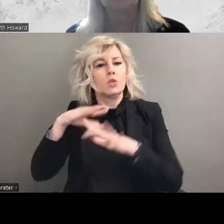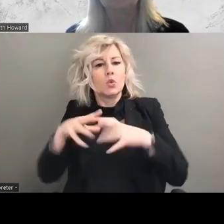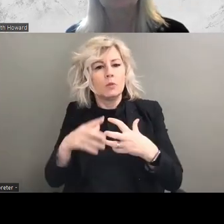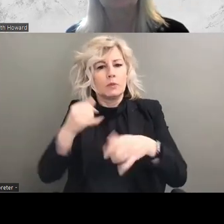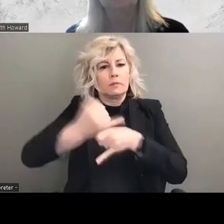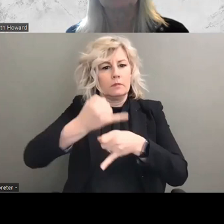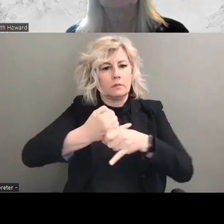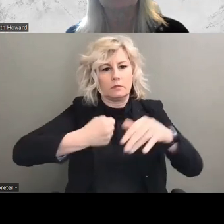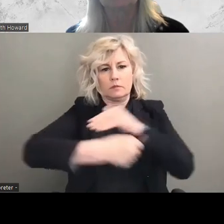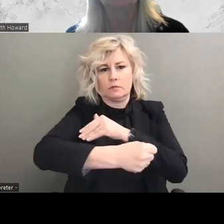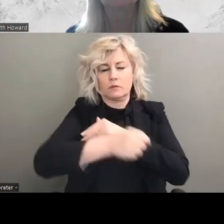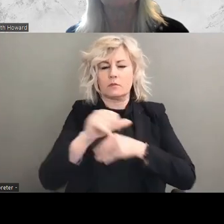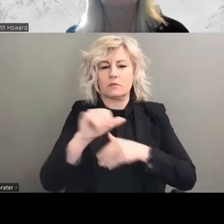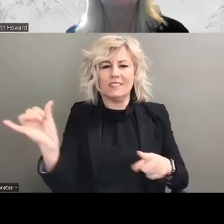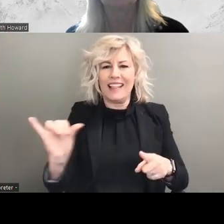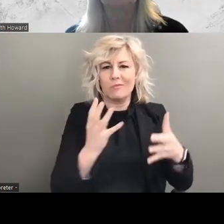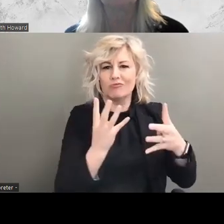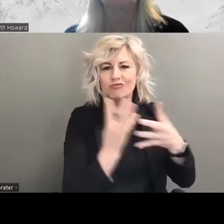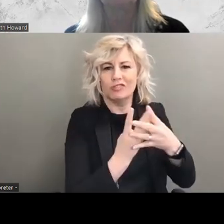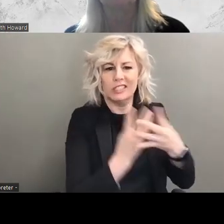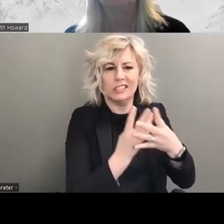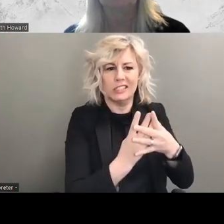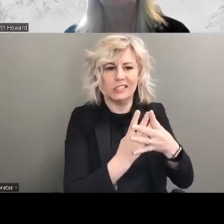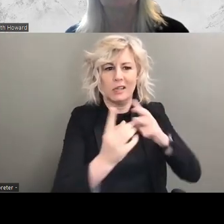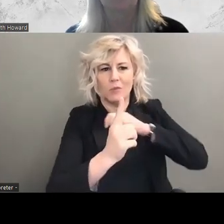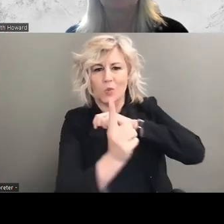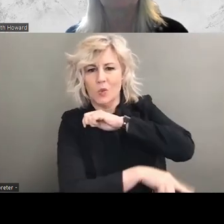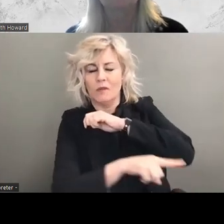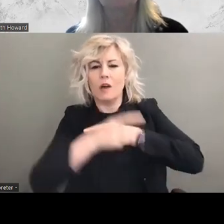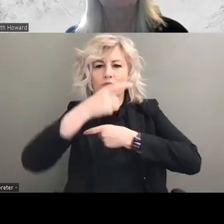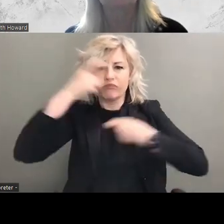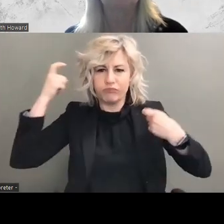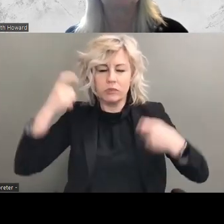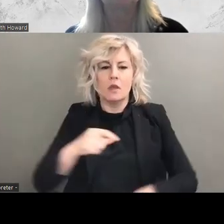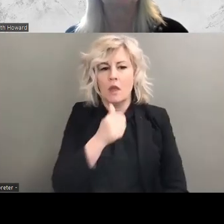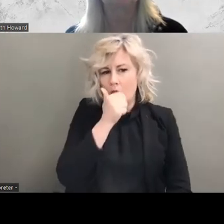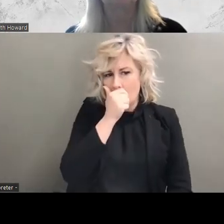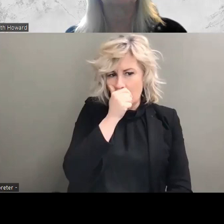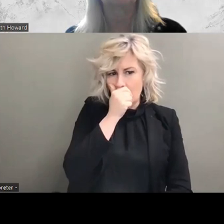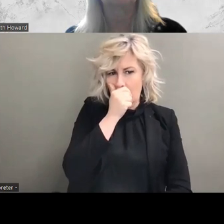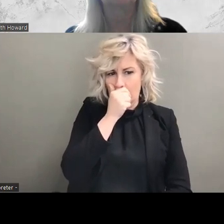or institutional placements as prison-like, punitive, and traumatic. Next slide.